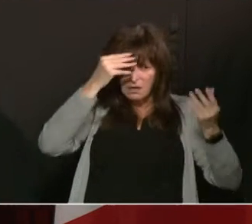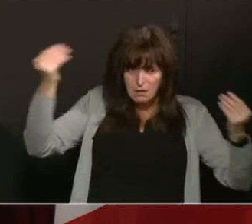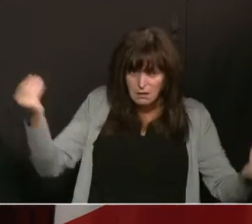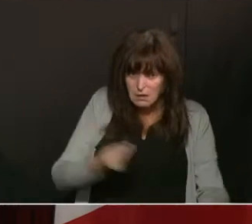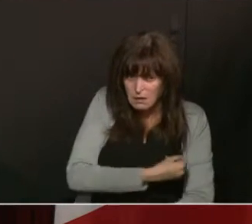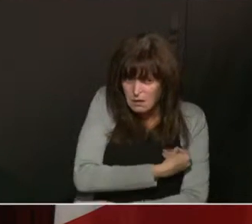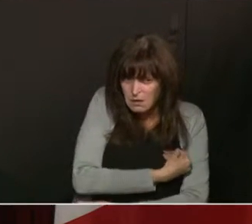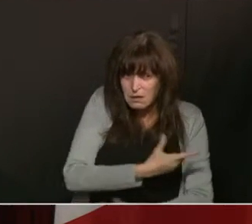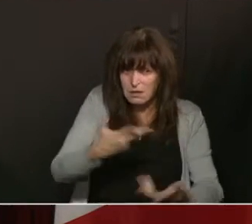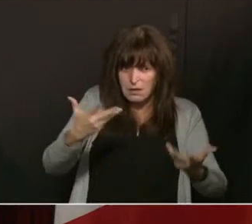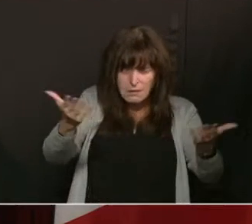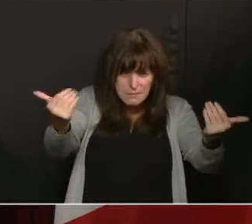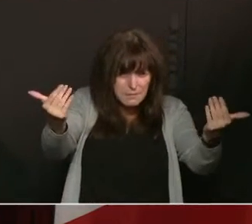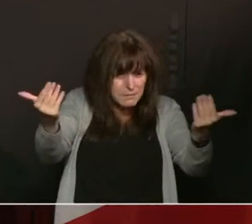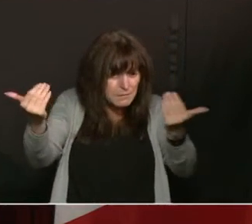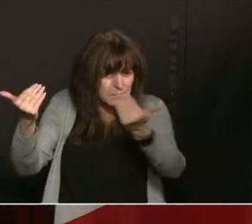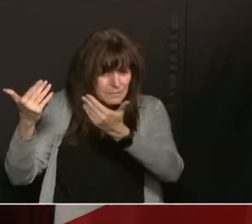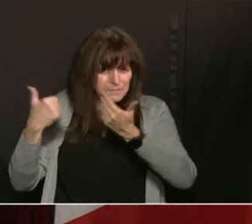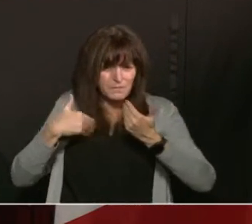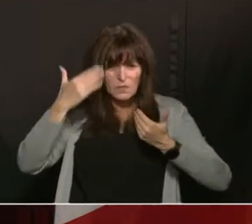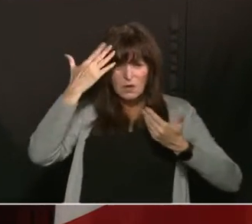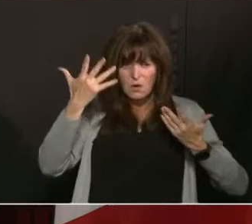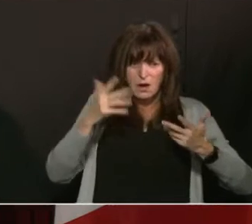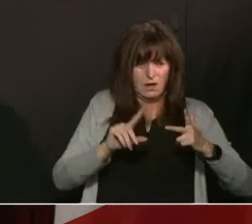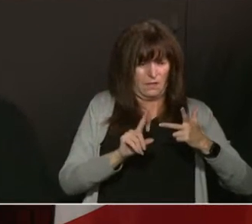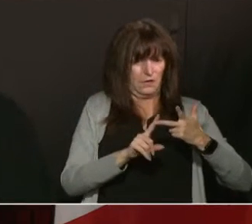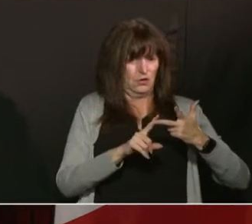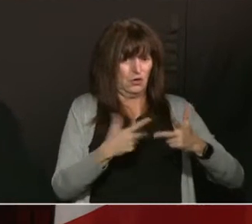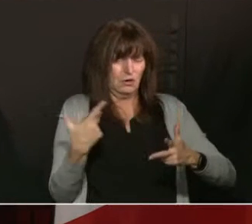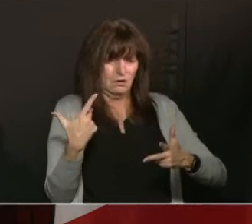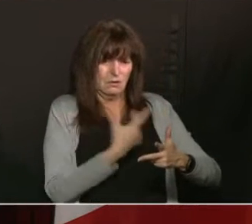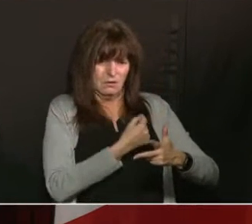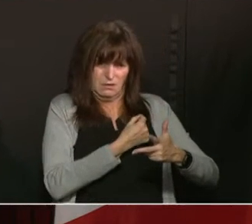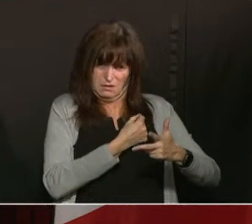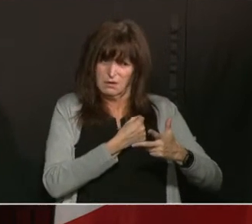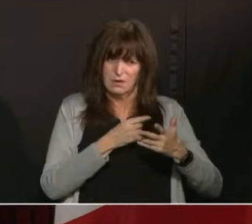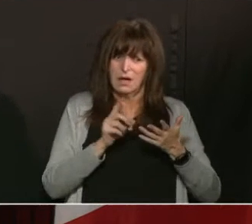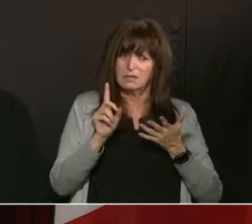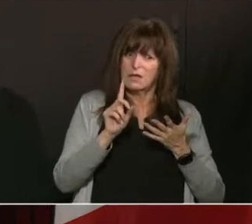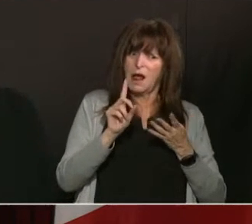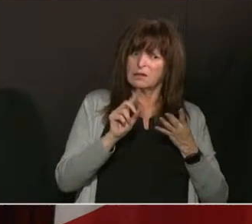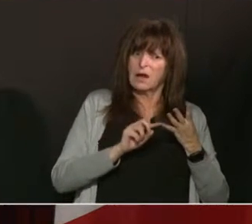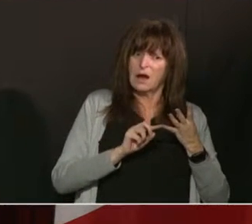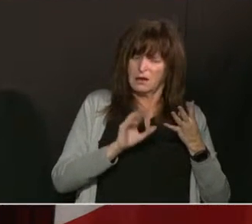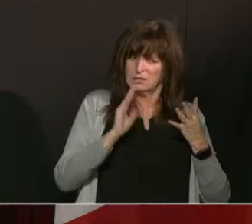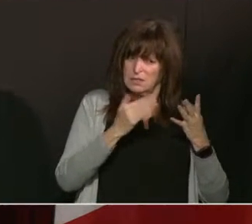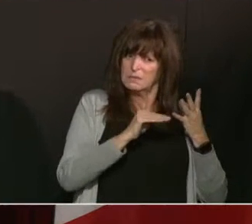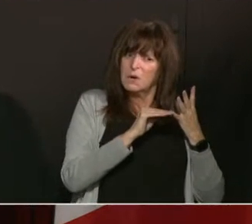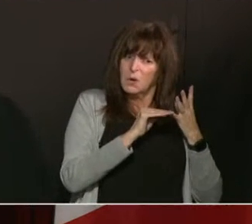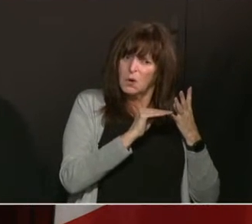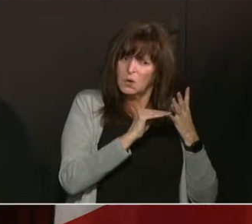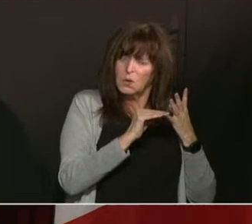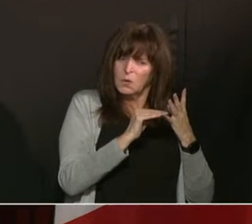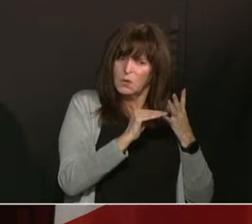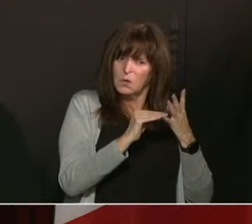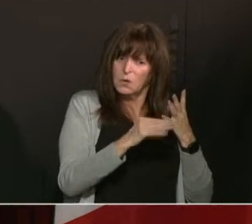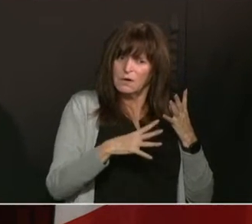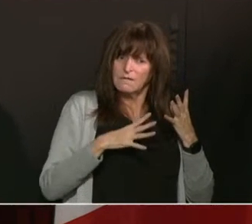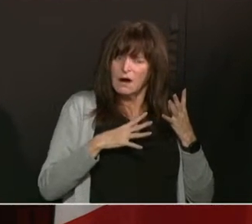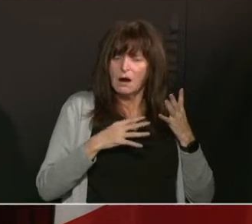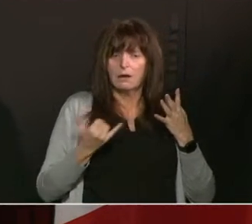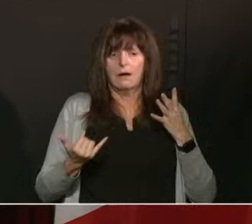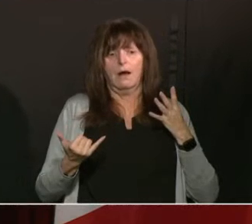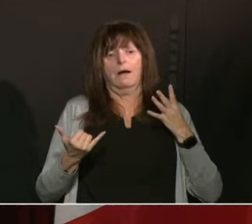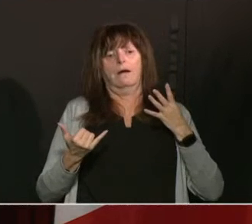against Omicron. We were doing very well against Delta and had a great strategy in play, but we had to accelerate it in the face of a new